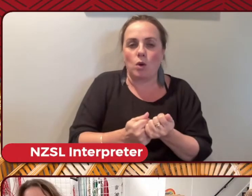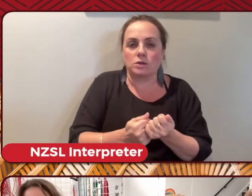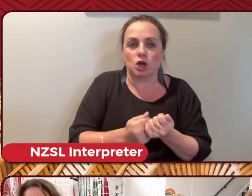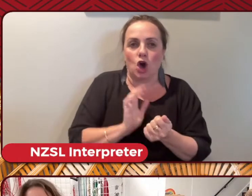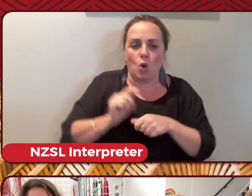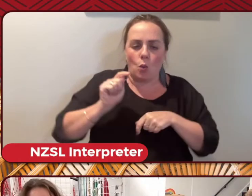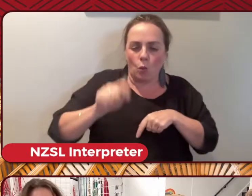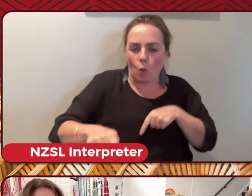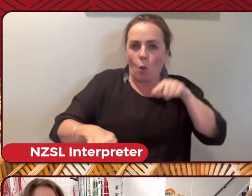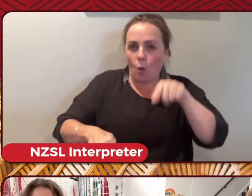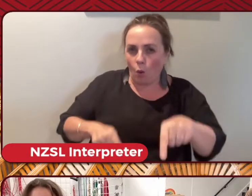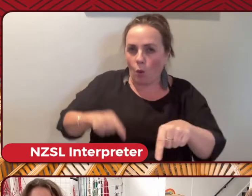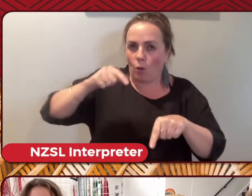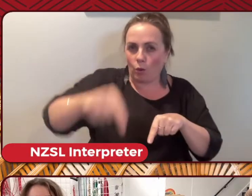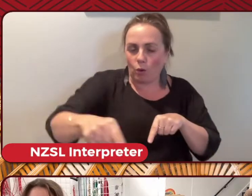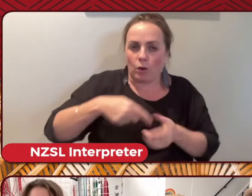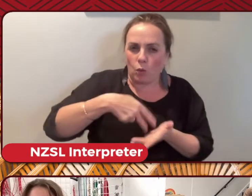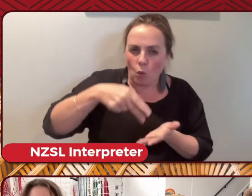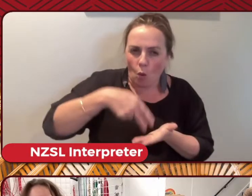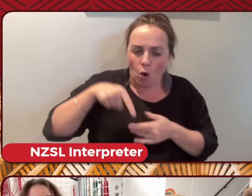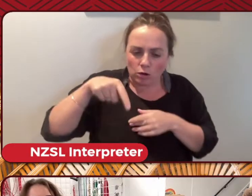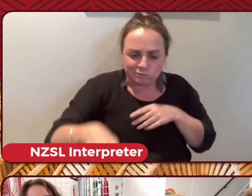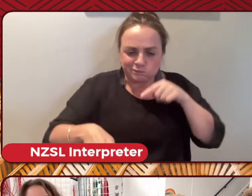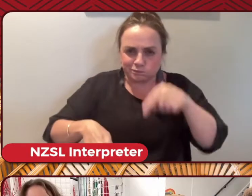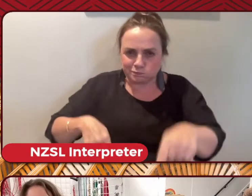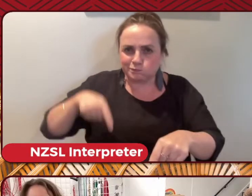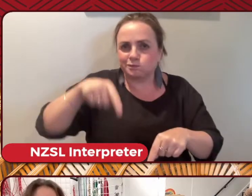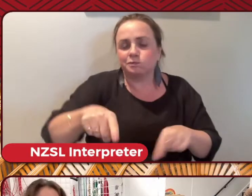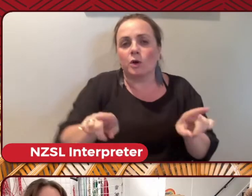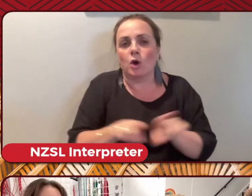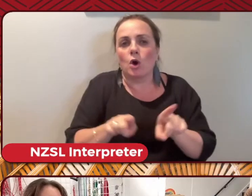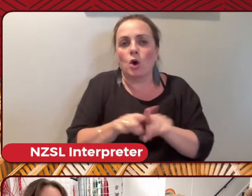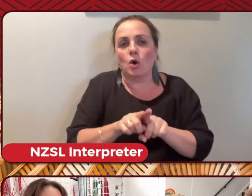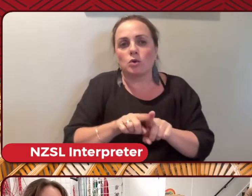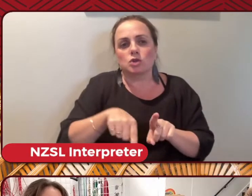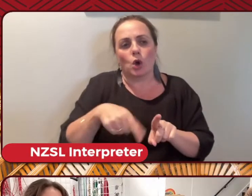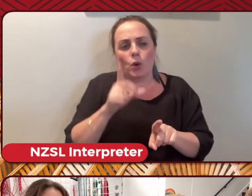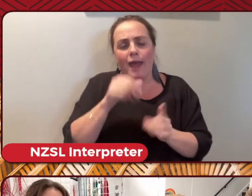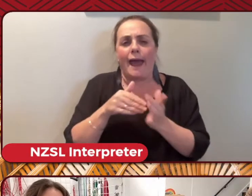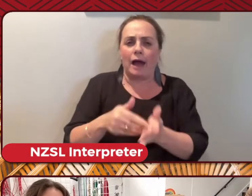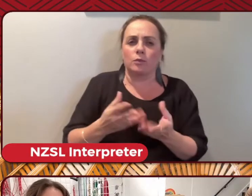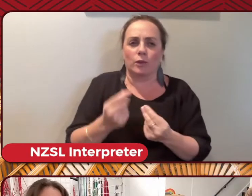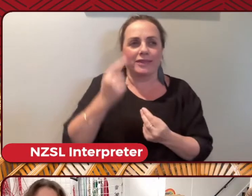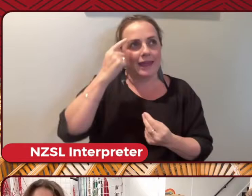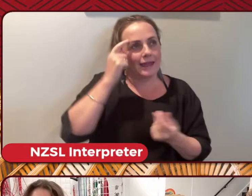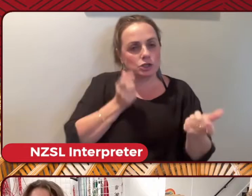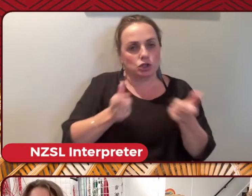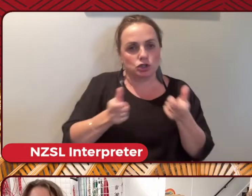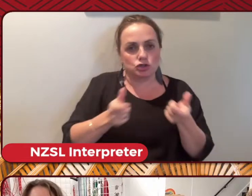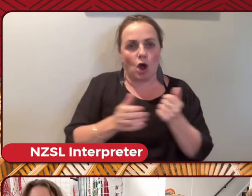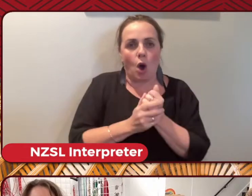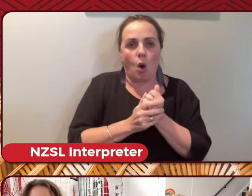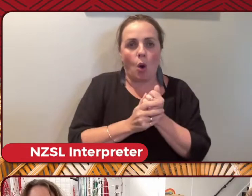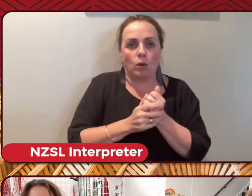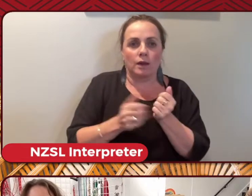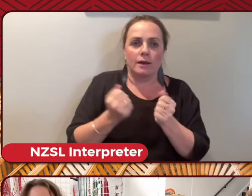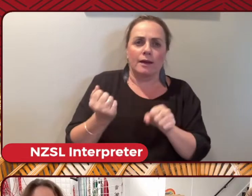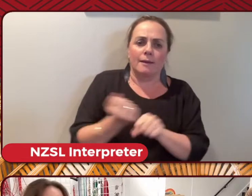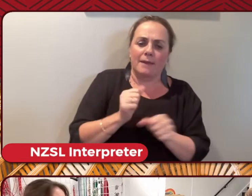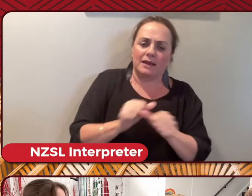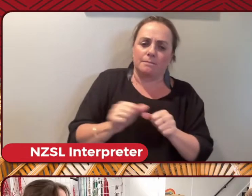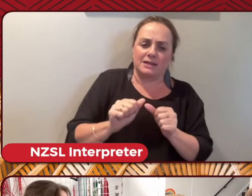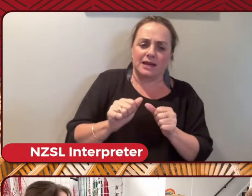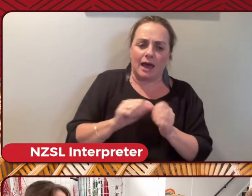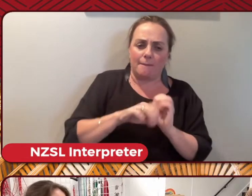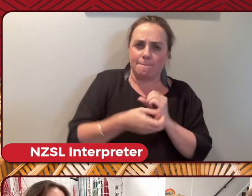they've actually found a number of other unexpected benefits along the way, from head control to bowel regularity,